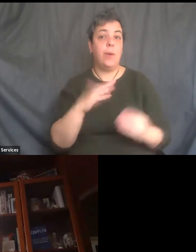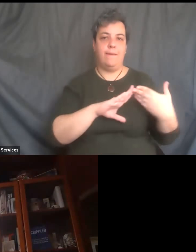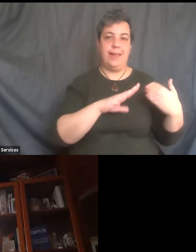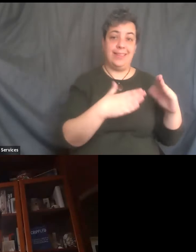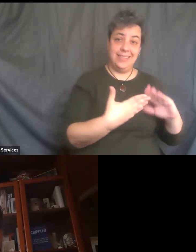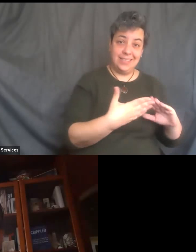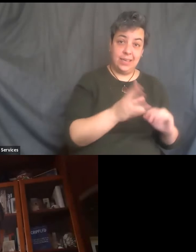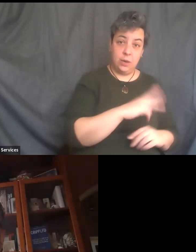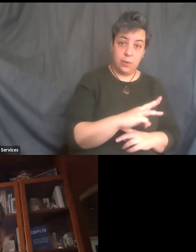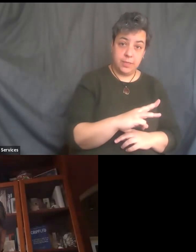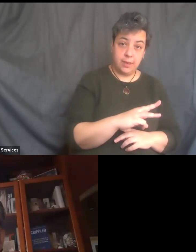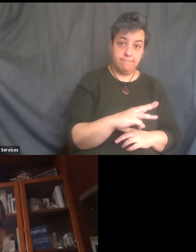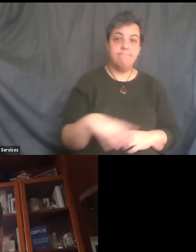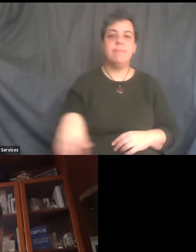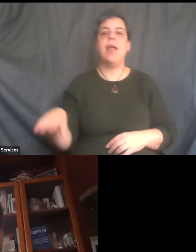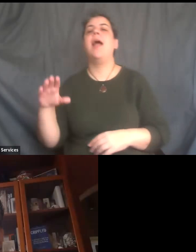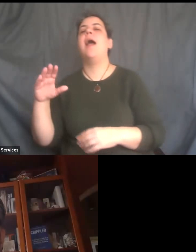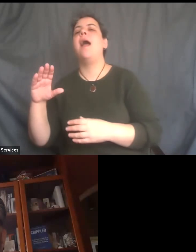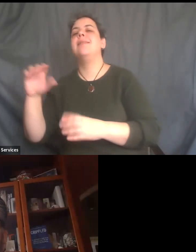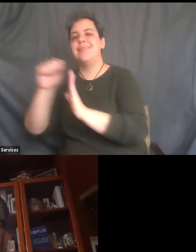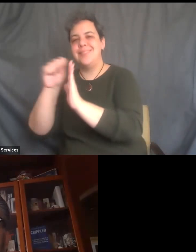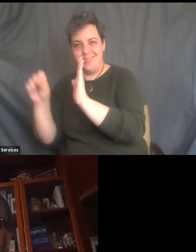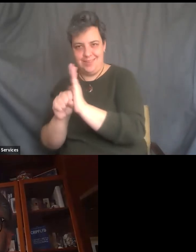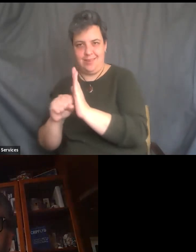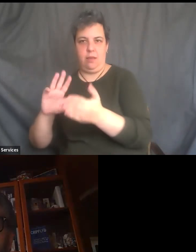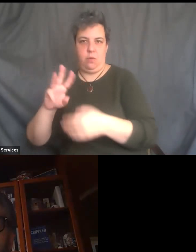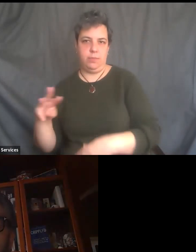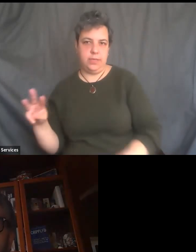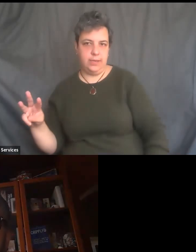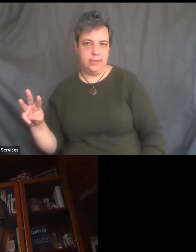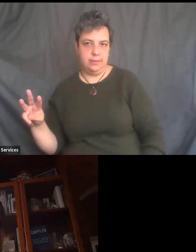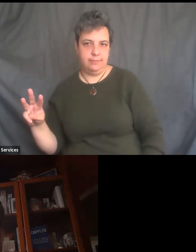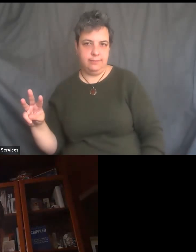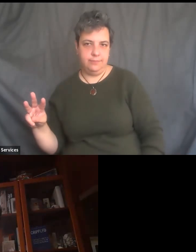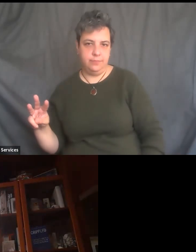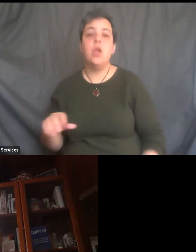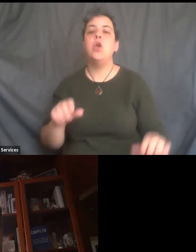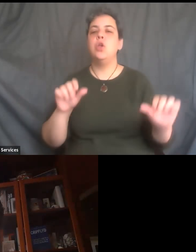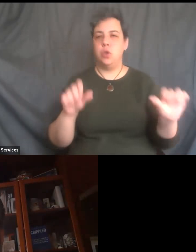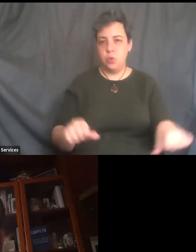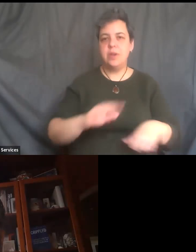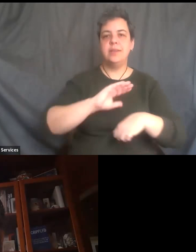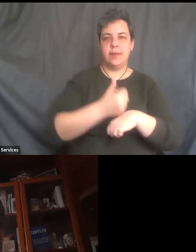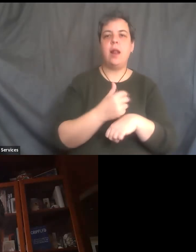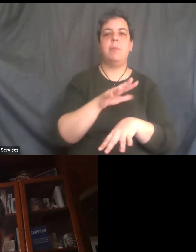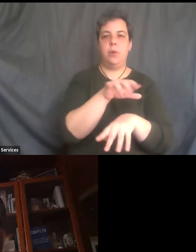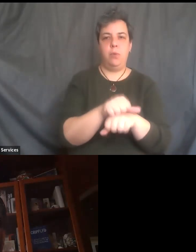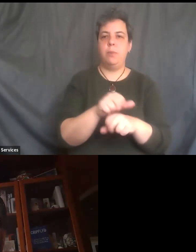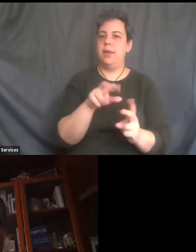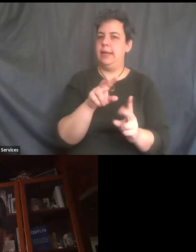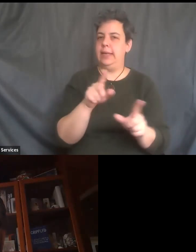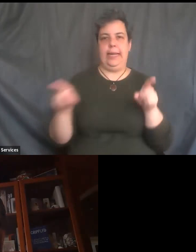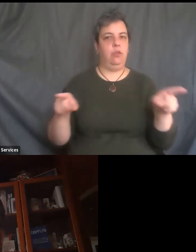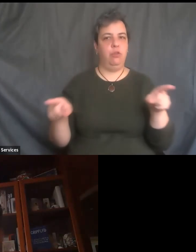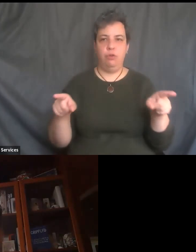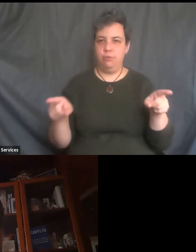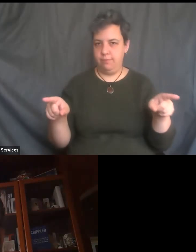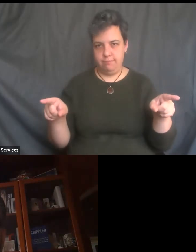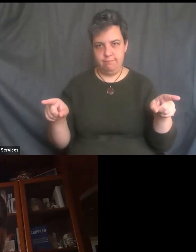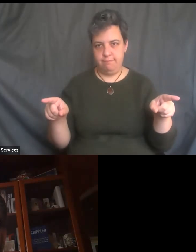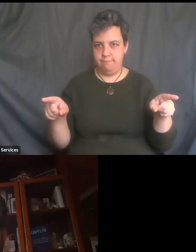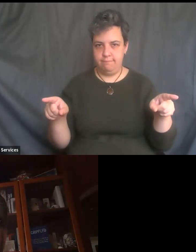appointment either way when vaccines are available. So just realize that there's a city website, and then we're doing them and